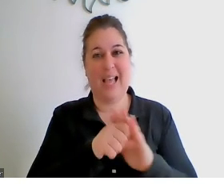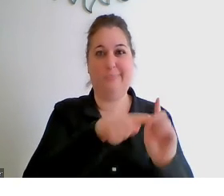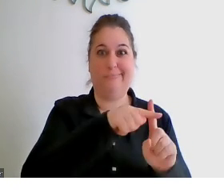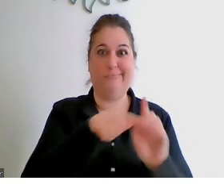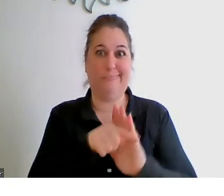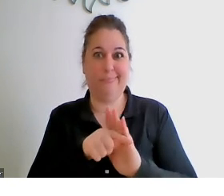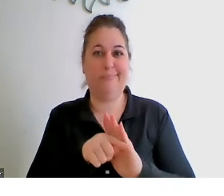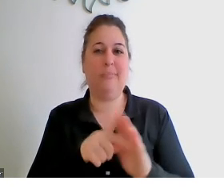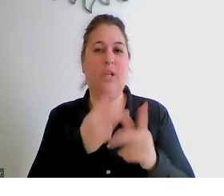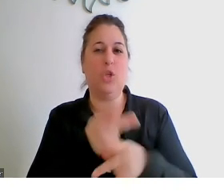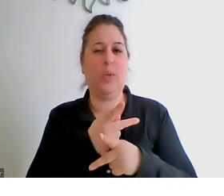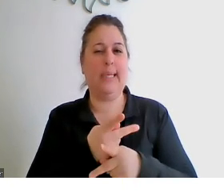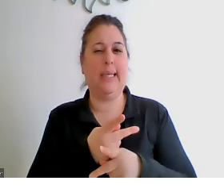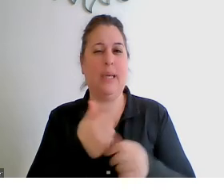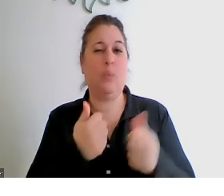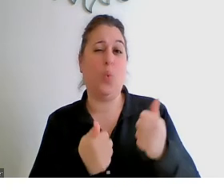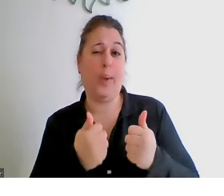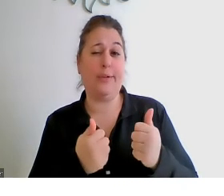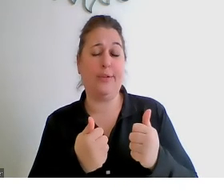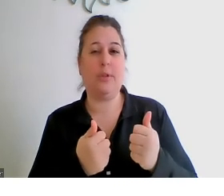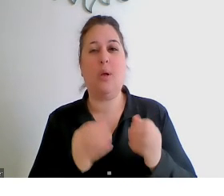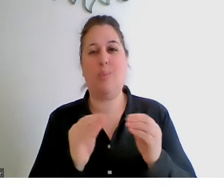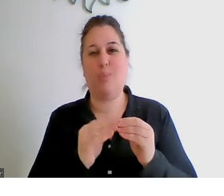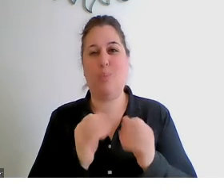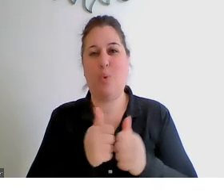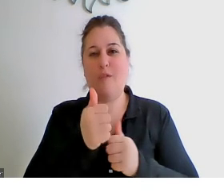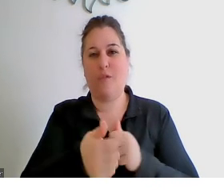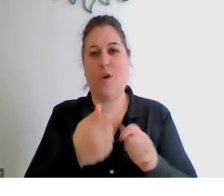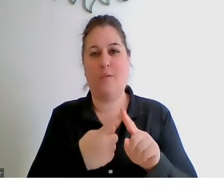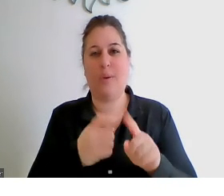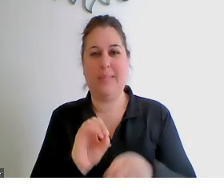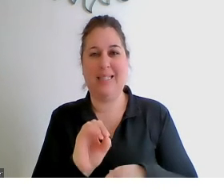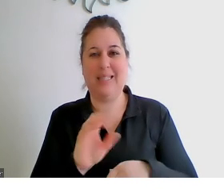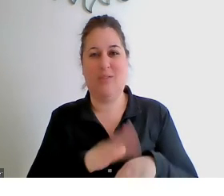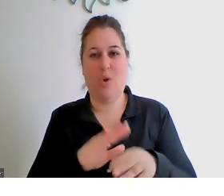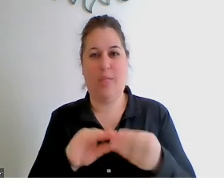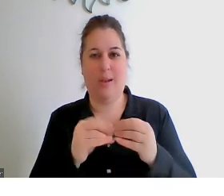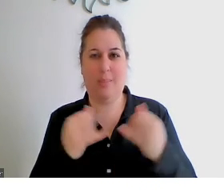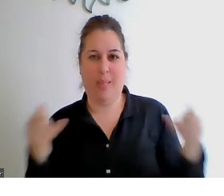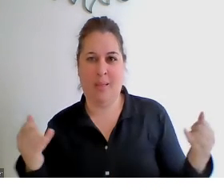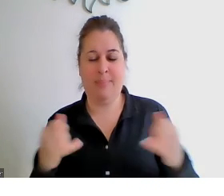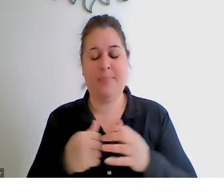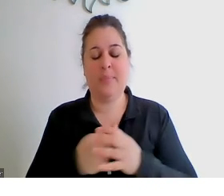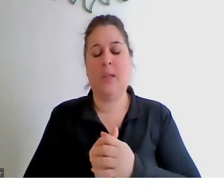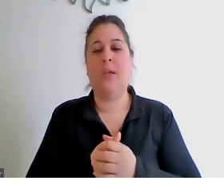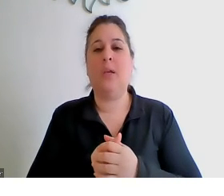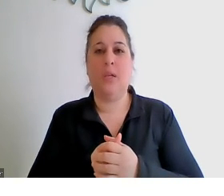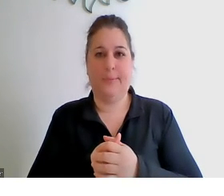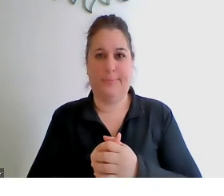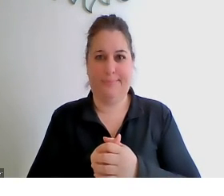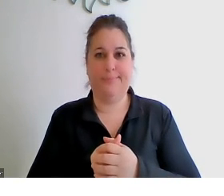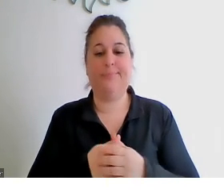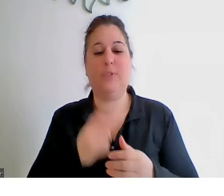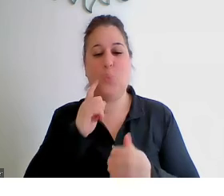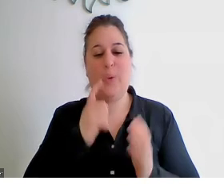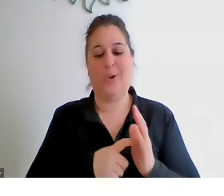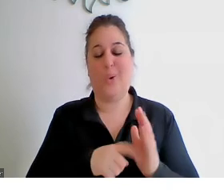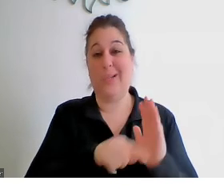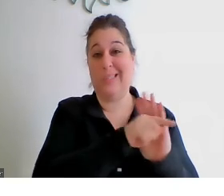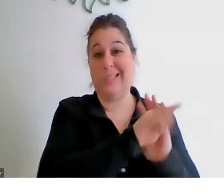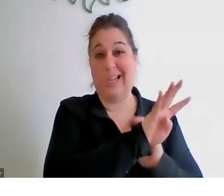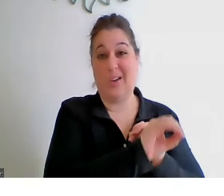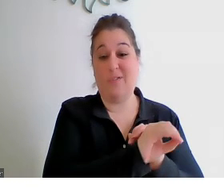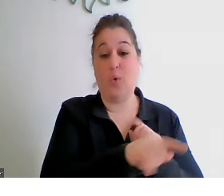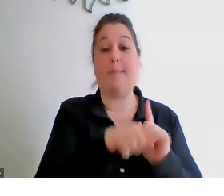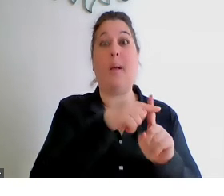Okay, so here we go. Example 7. Are they the same sign or different? They're different, so we're going to use the